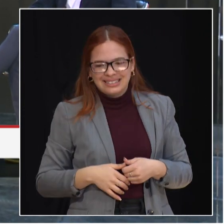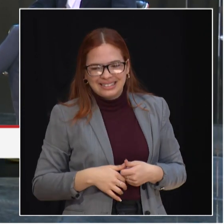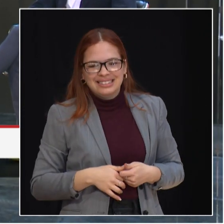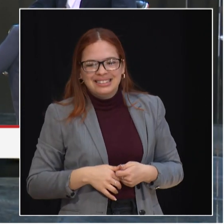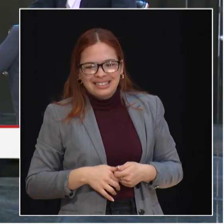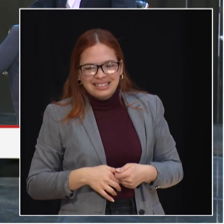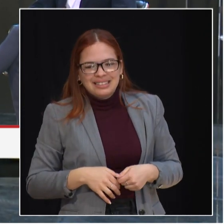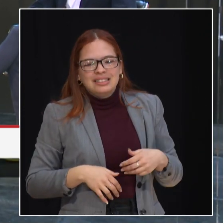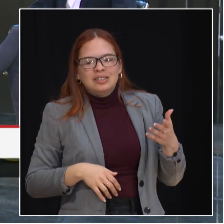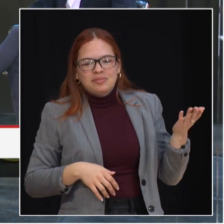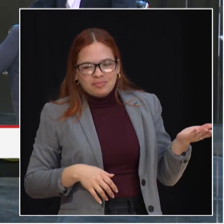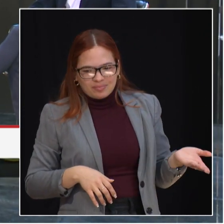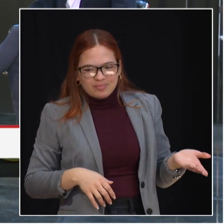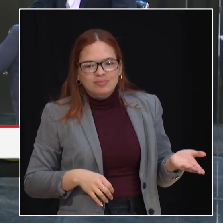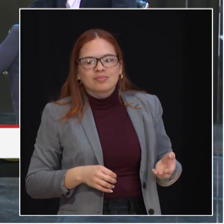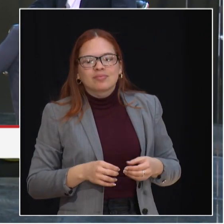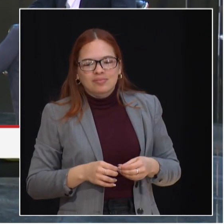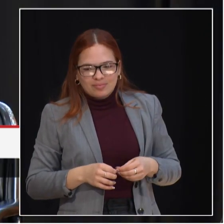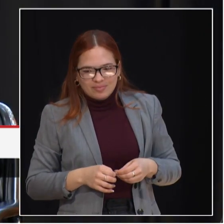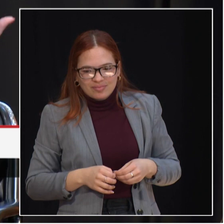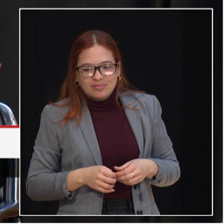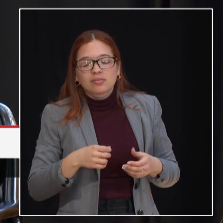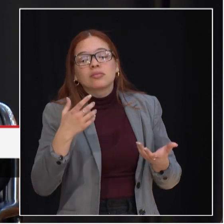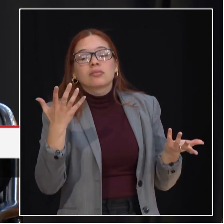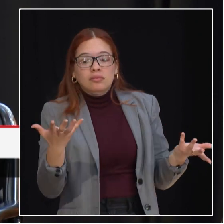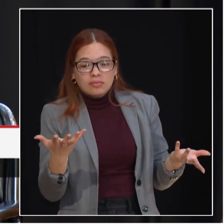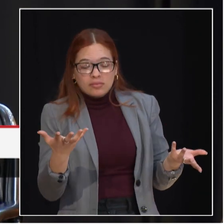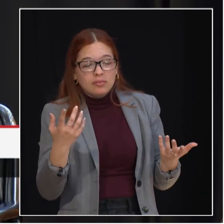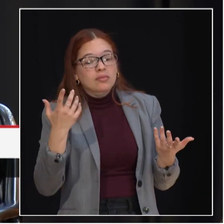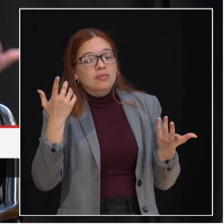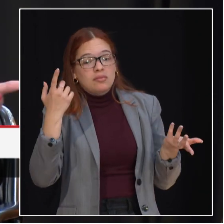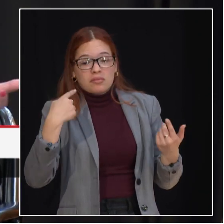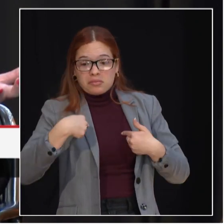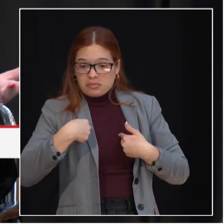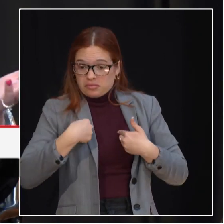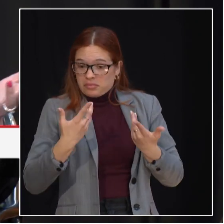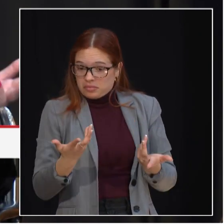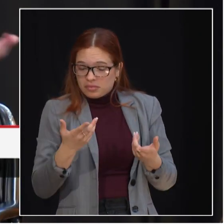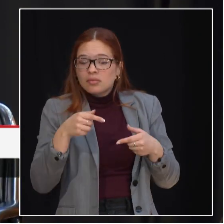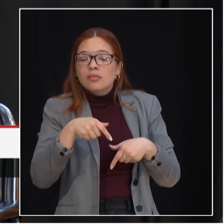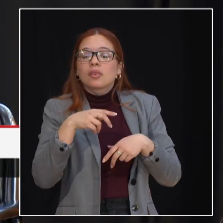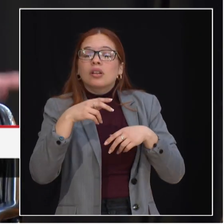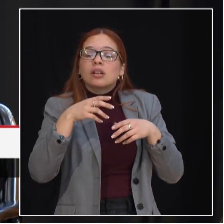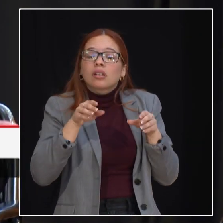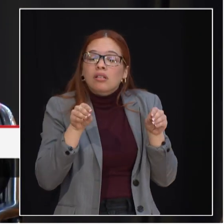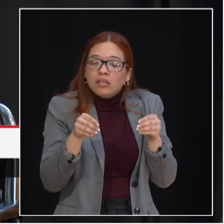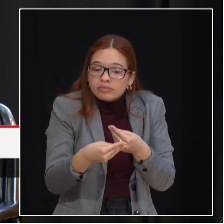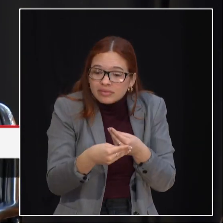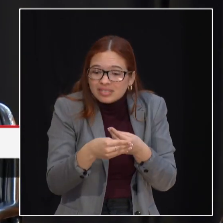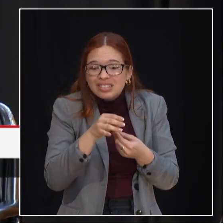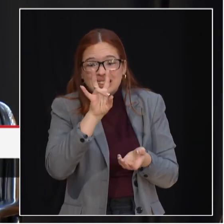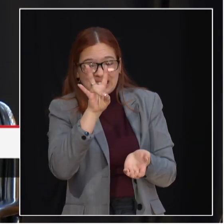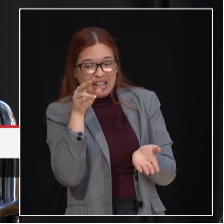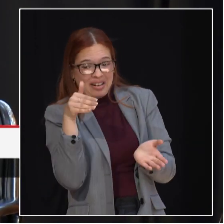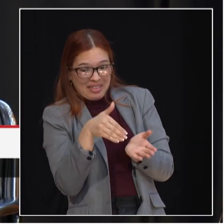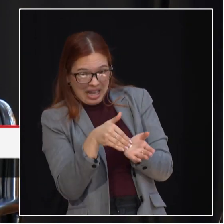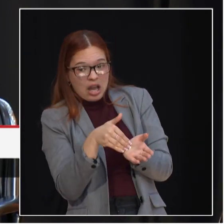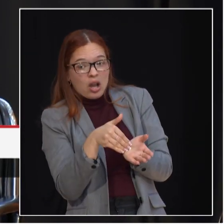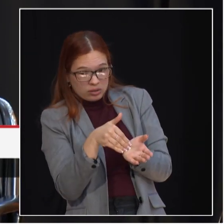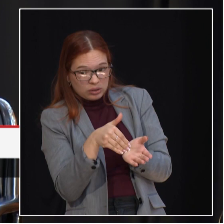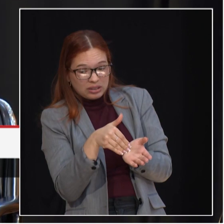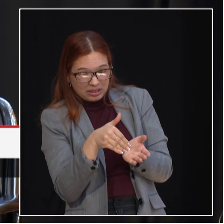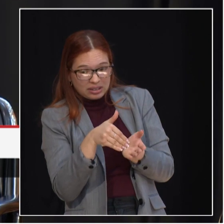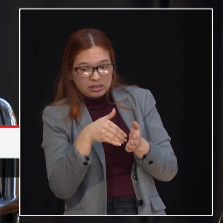So for us, as we're building this new office, and we're going from 7,000 square feet to basically 18,000 square feet, we're